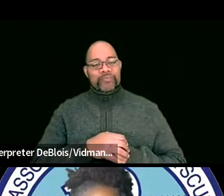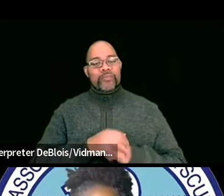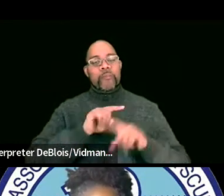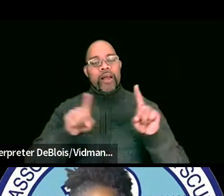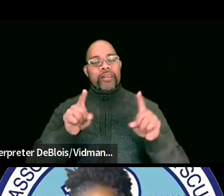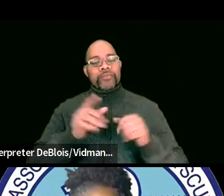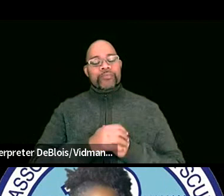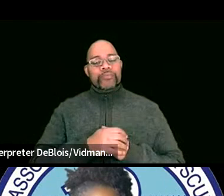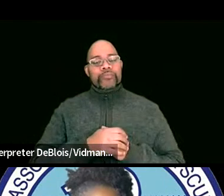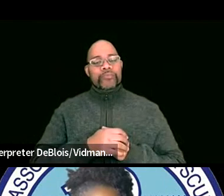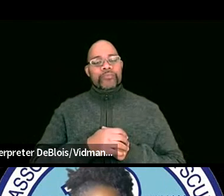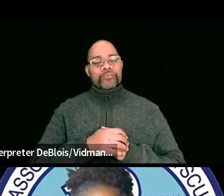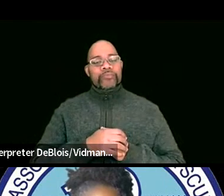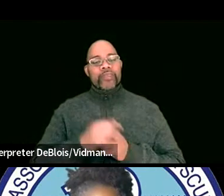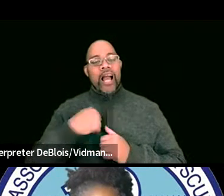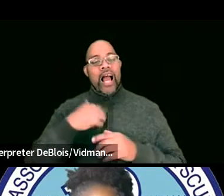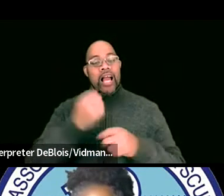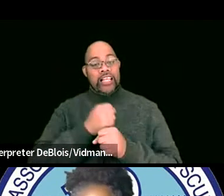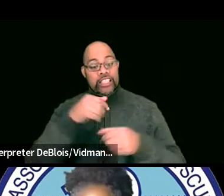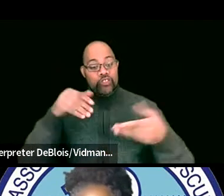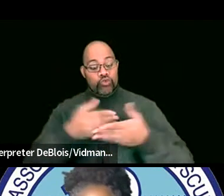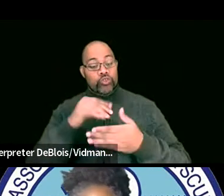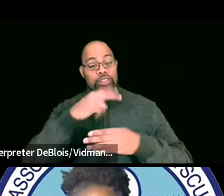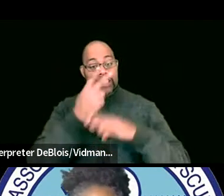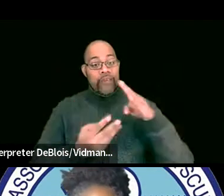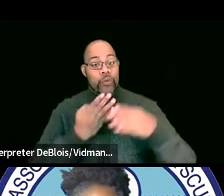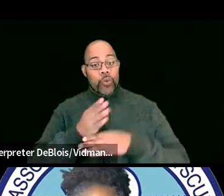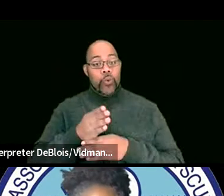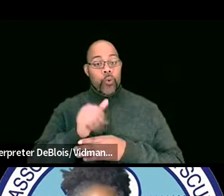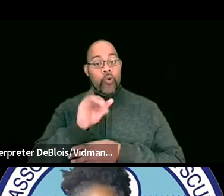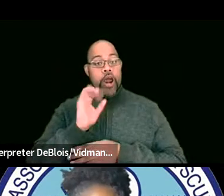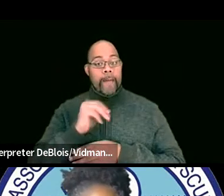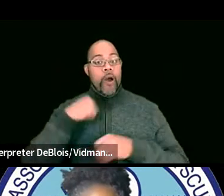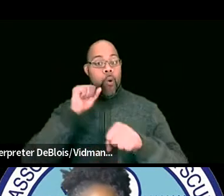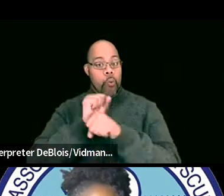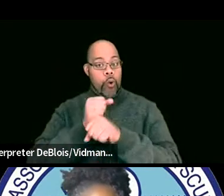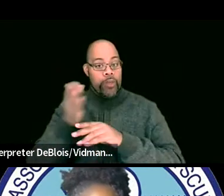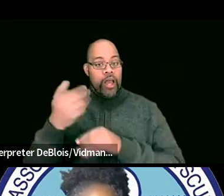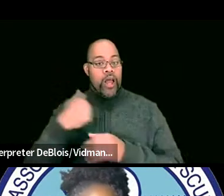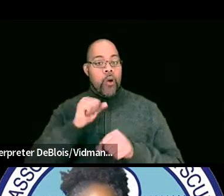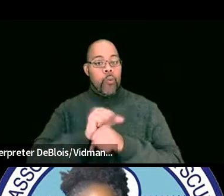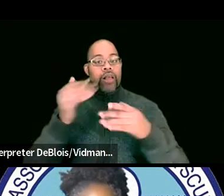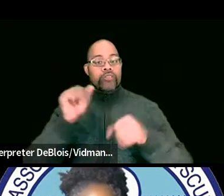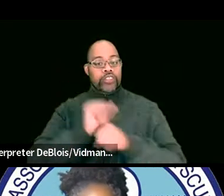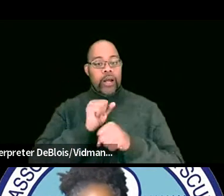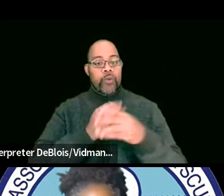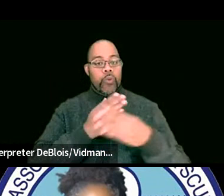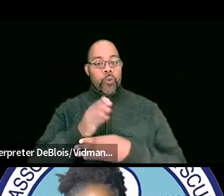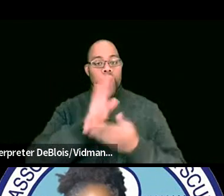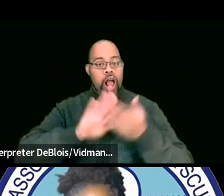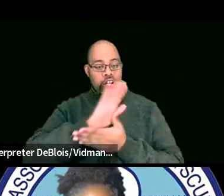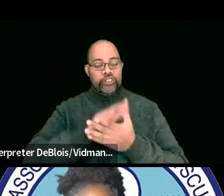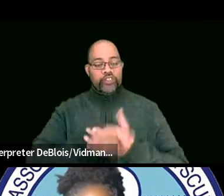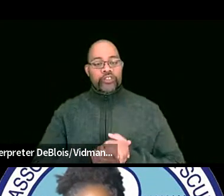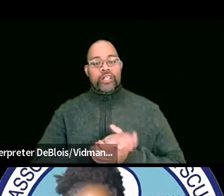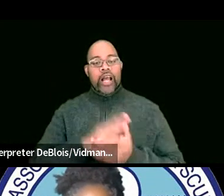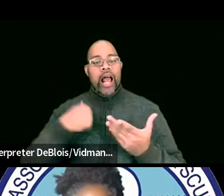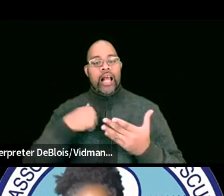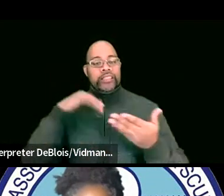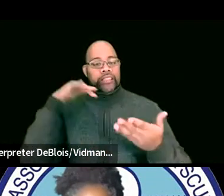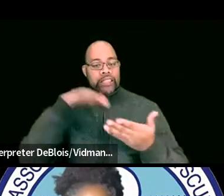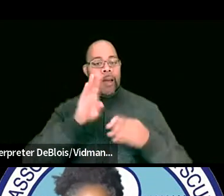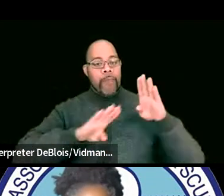But I got introduced to diving through the aquarium that I worked at. I worked a lot of jobs through college and I was